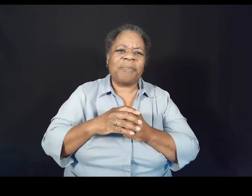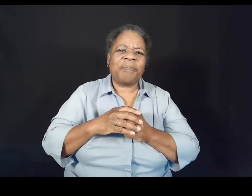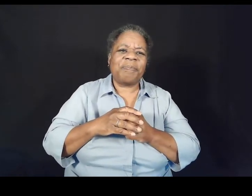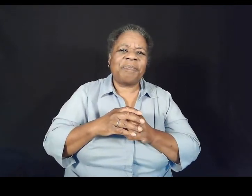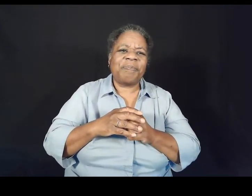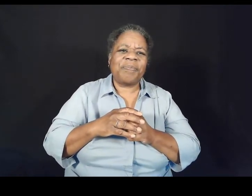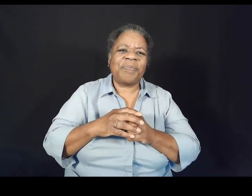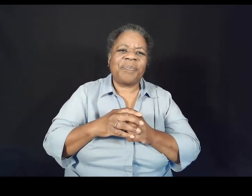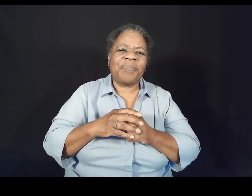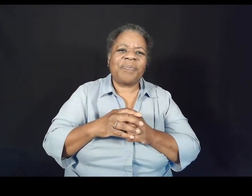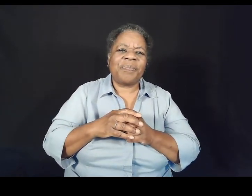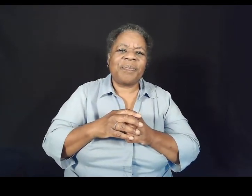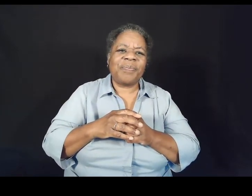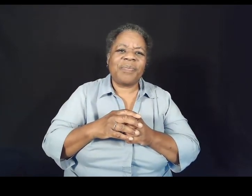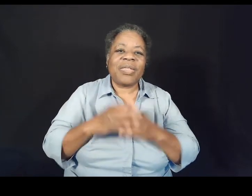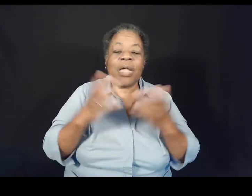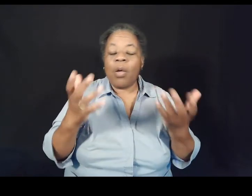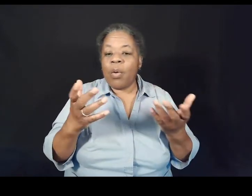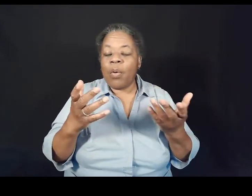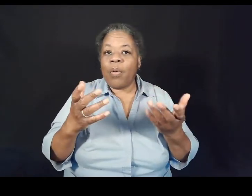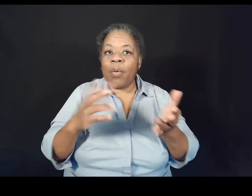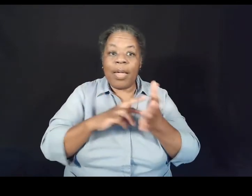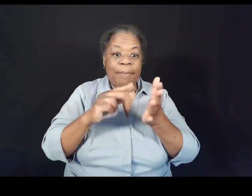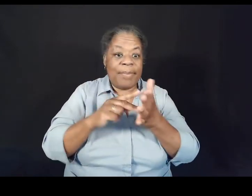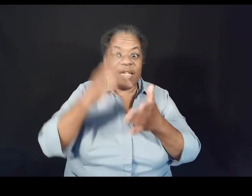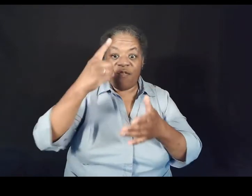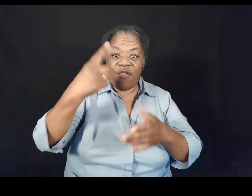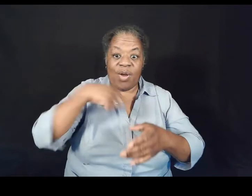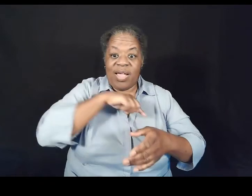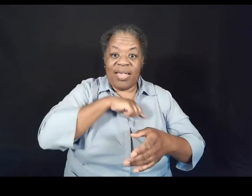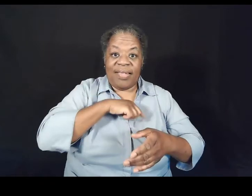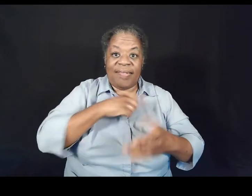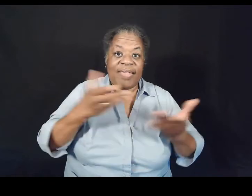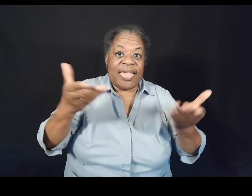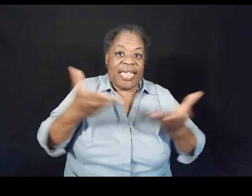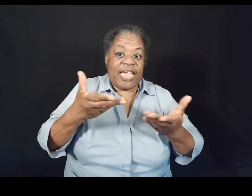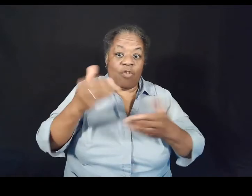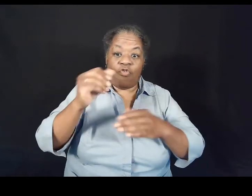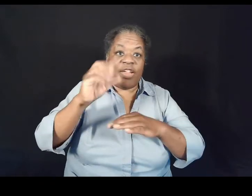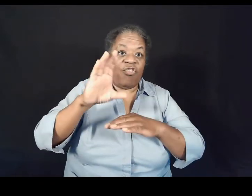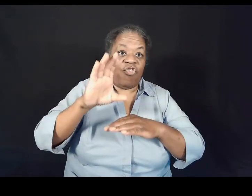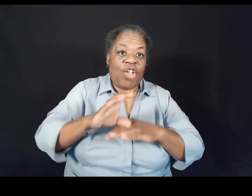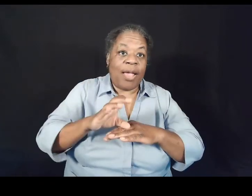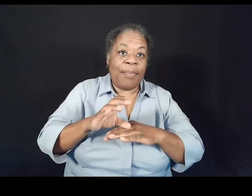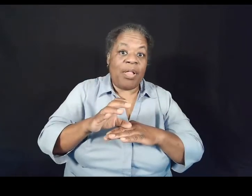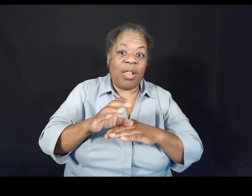So what does that mean for us here at Grace Chapel in